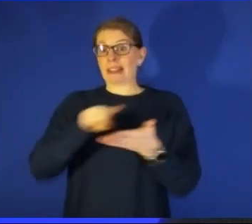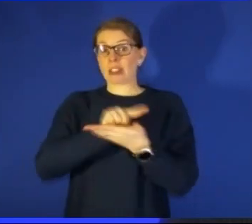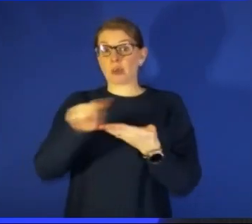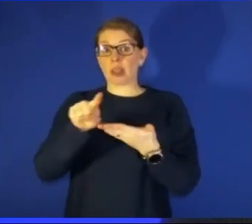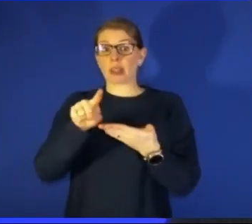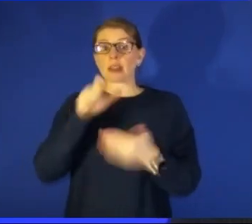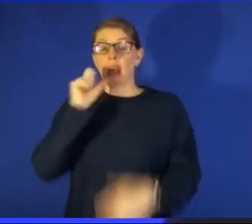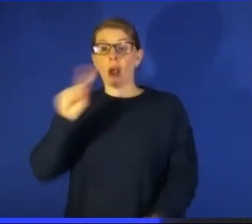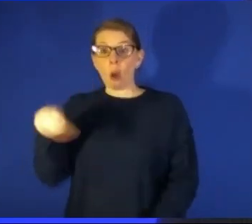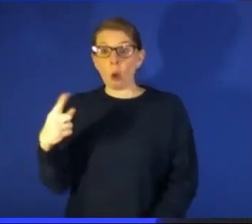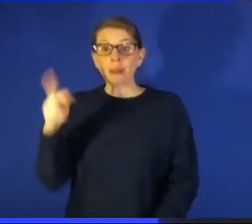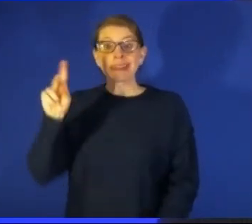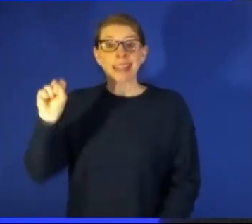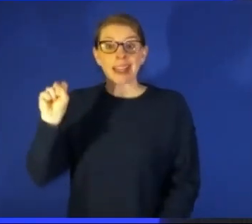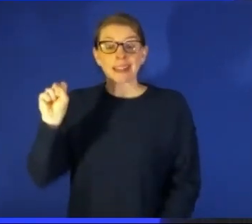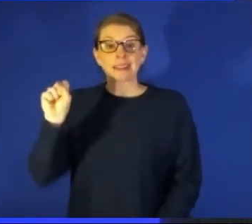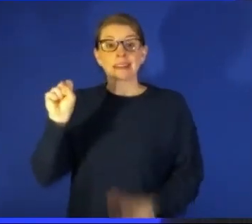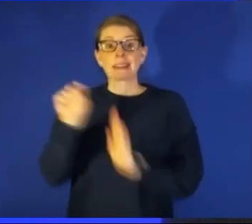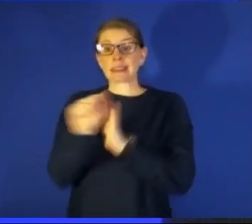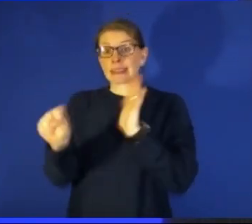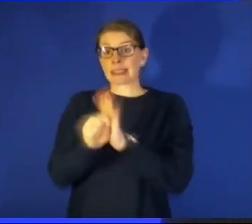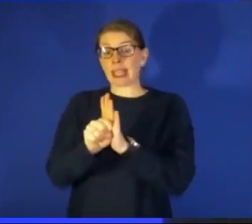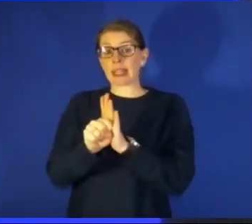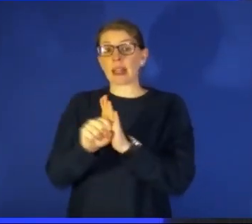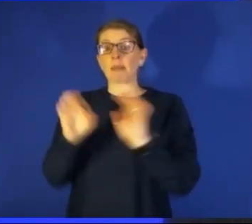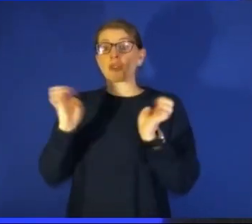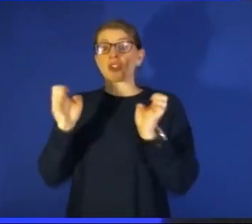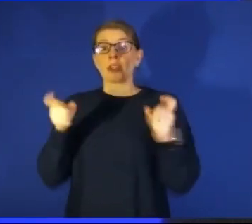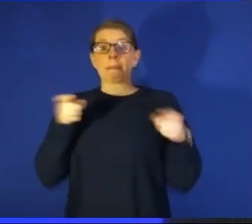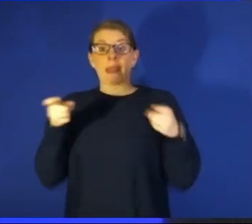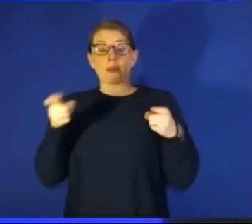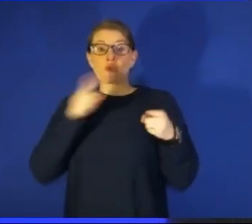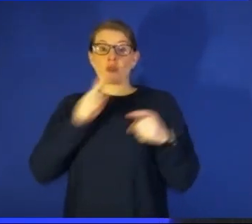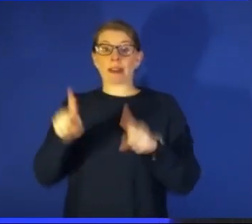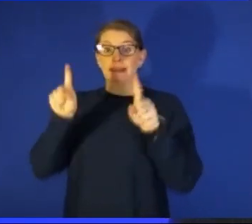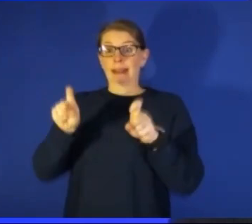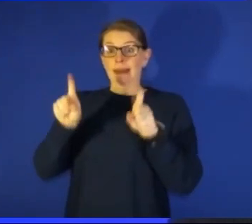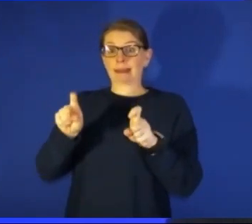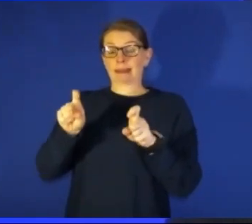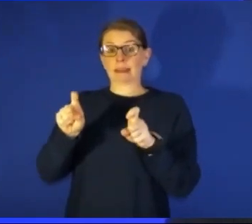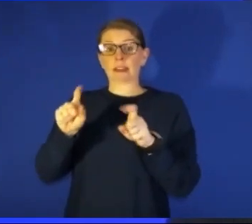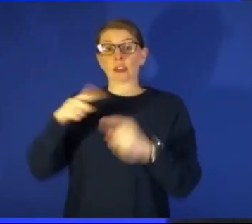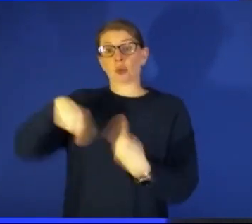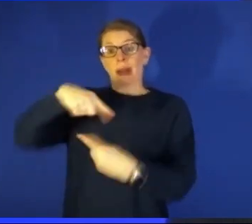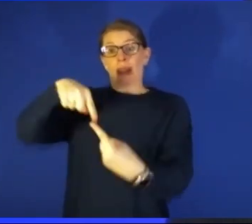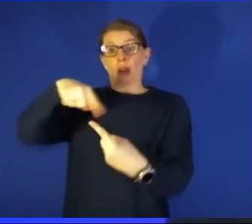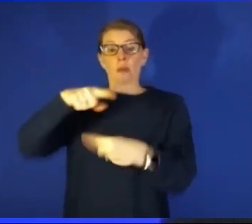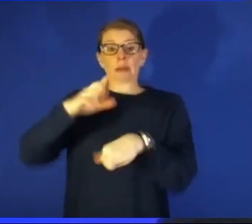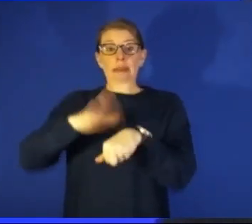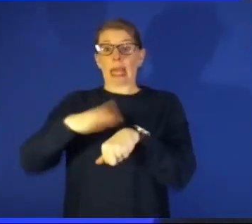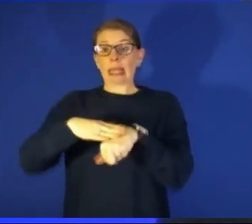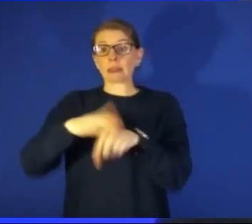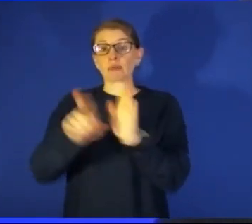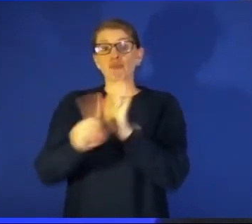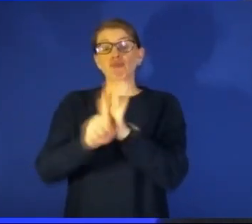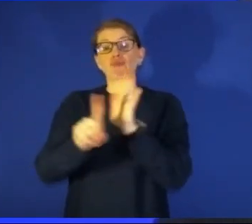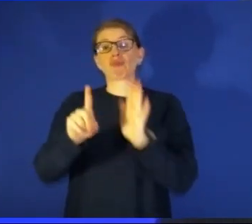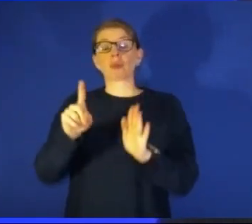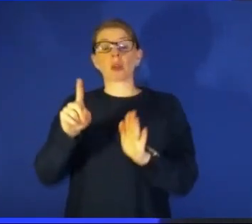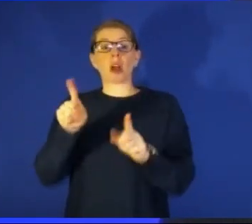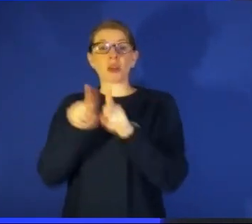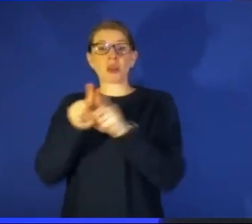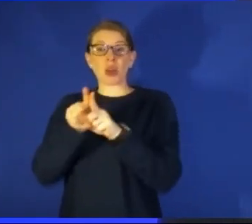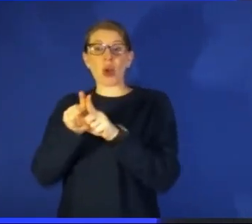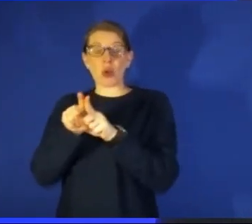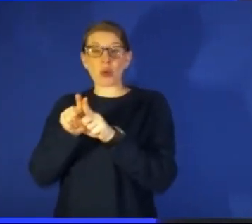is Kansas State Emergency Management really testing their tornado sirens, their NOAA weather radio alerts, it's allowing